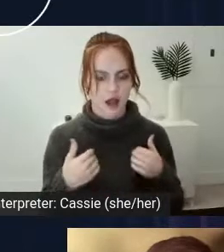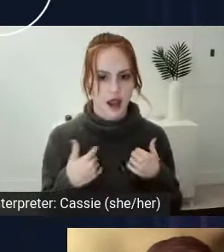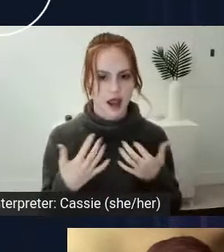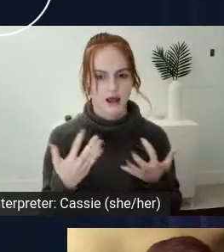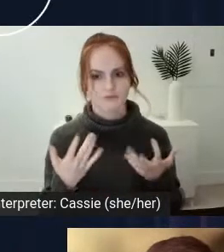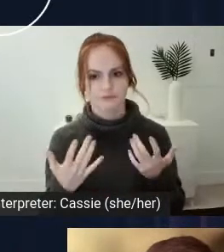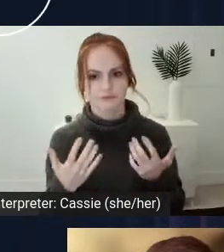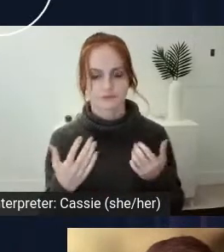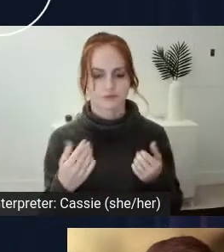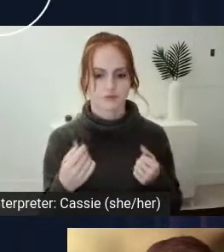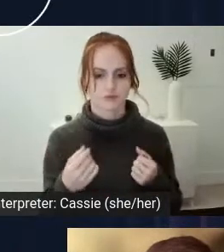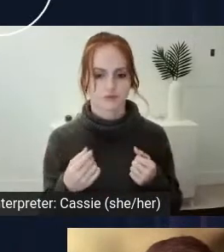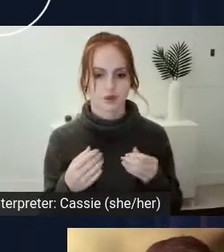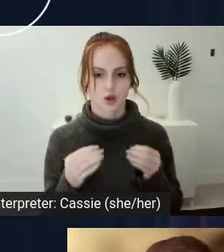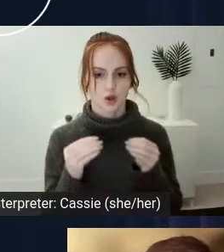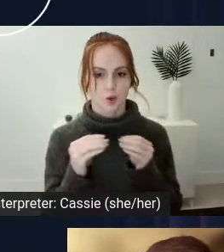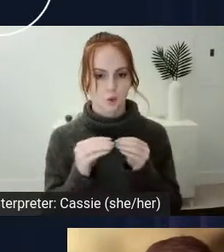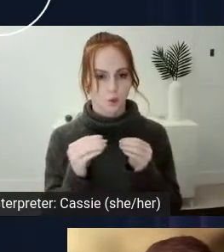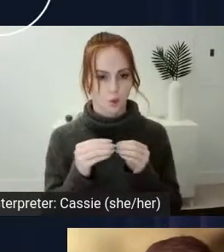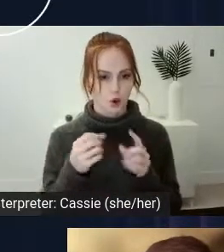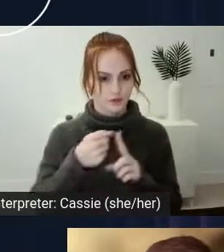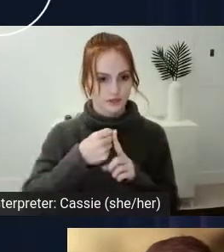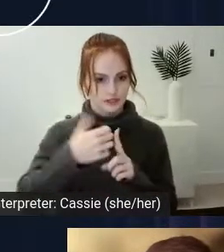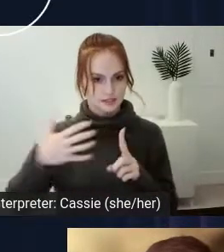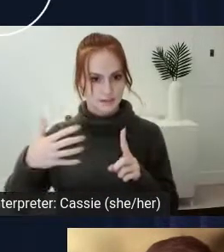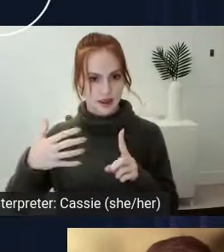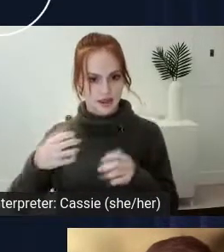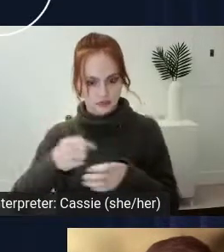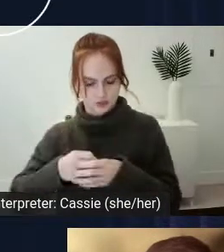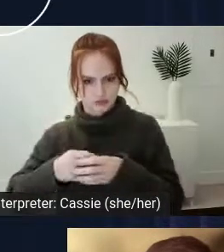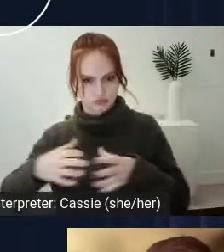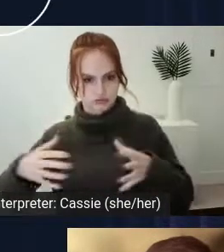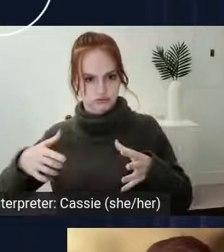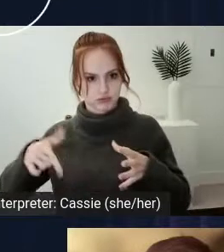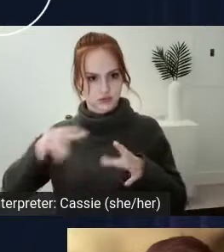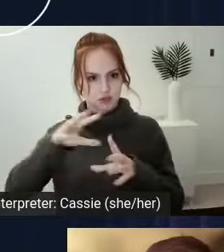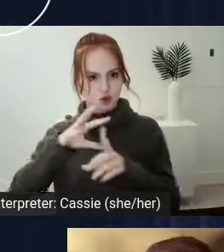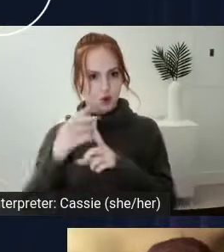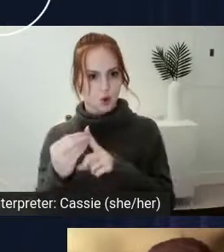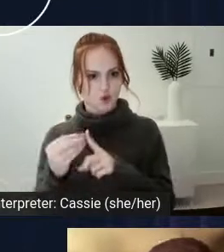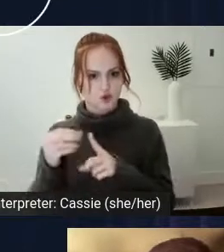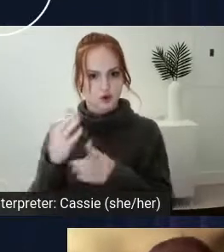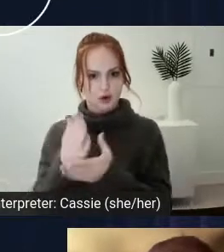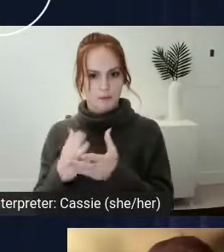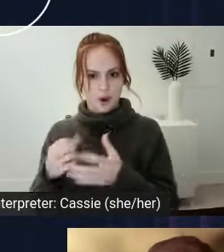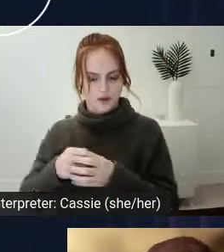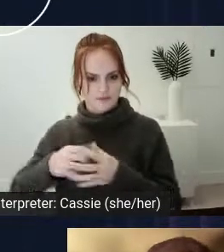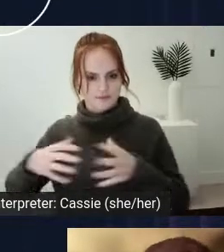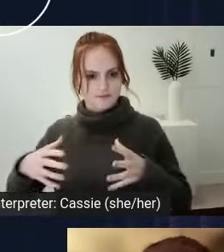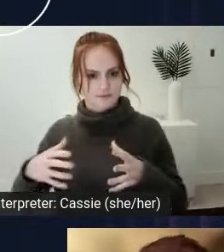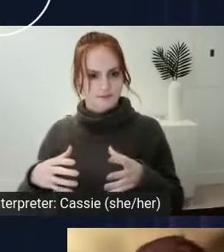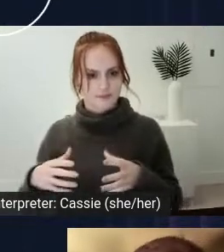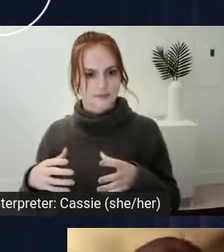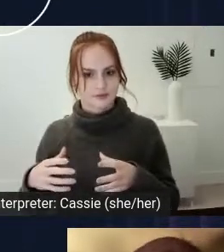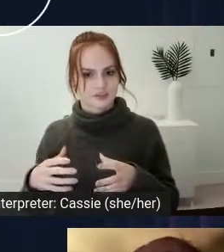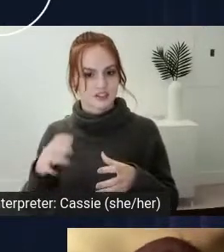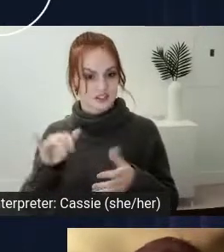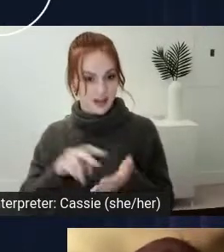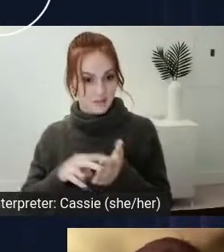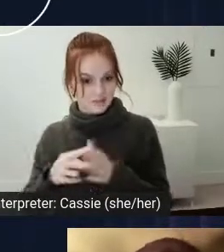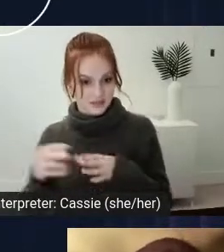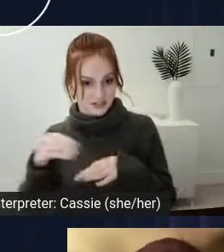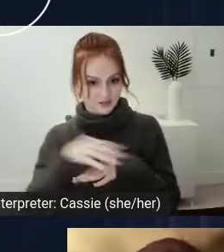an expansion in the cultural sector, it seems like it's having the adverse effect in the legal